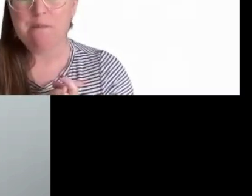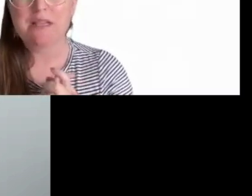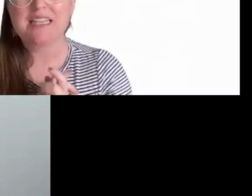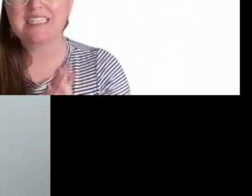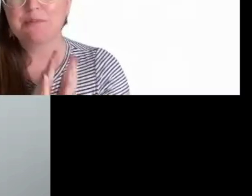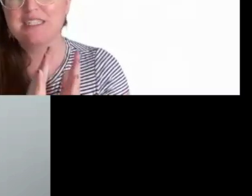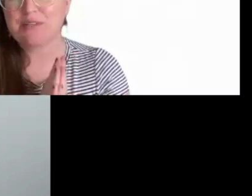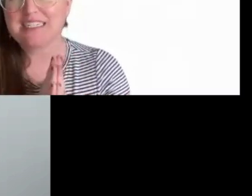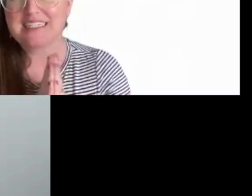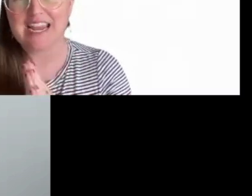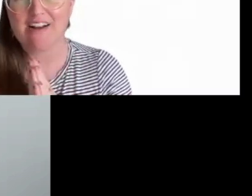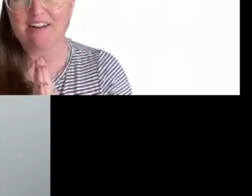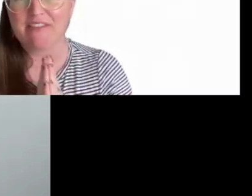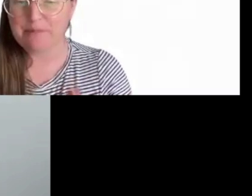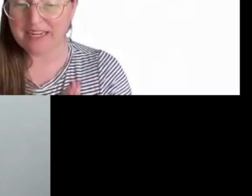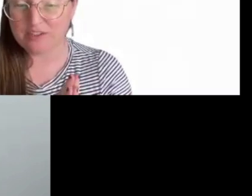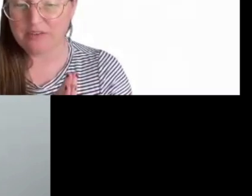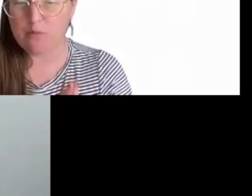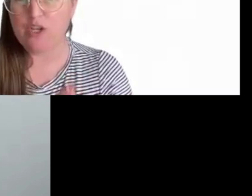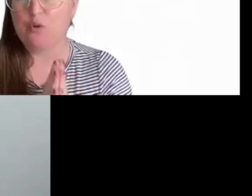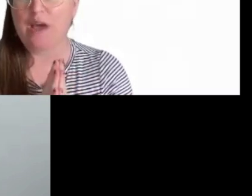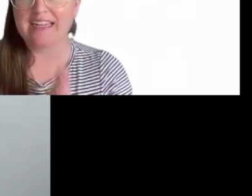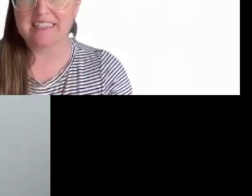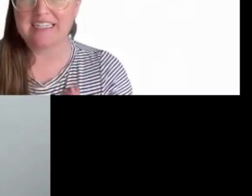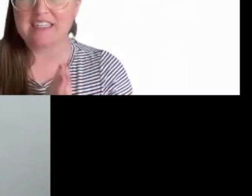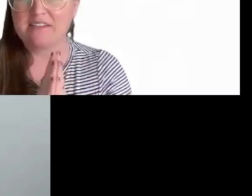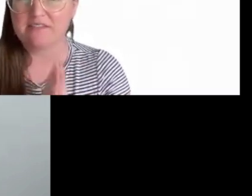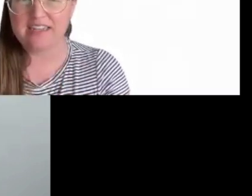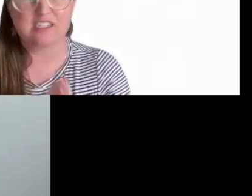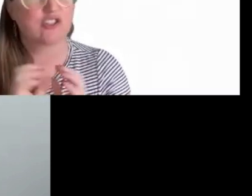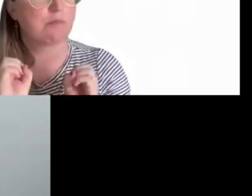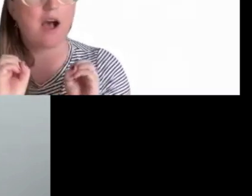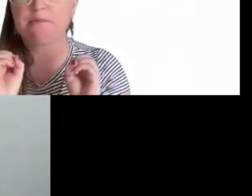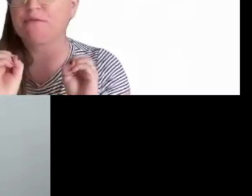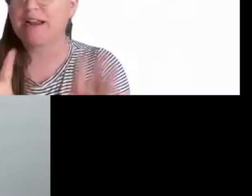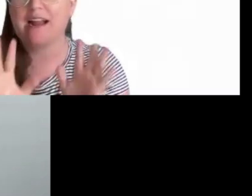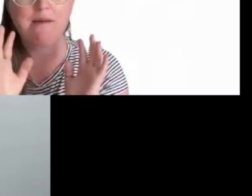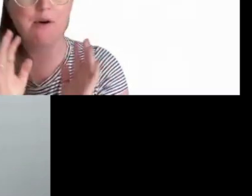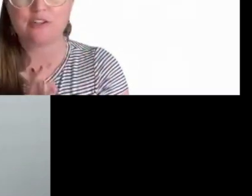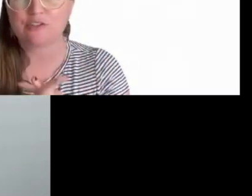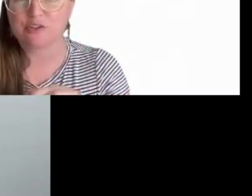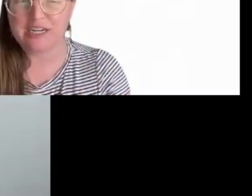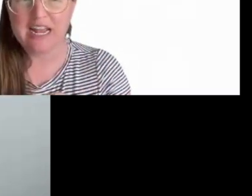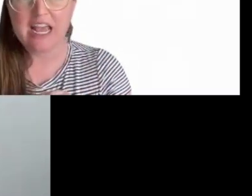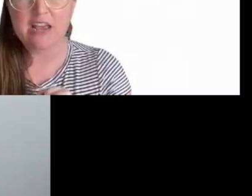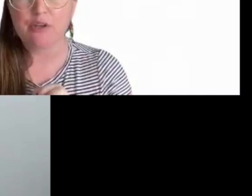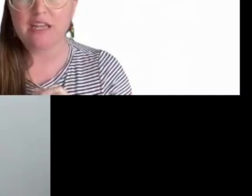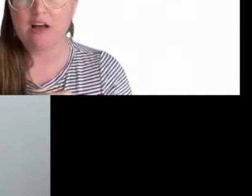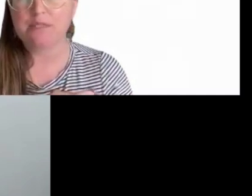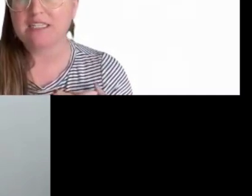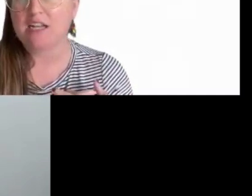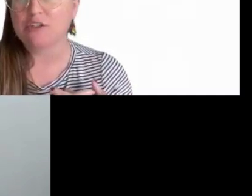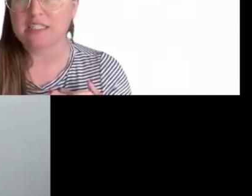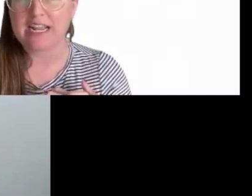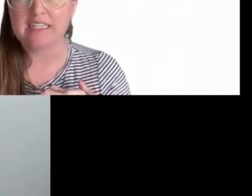register now. Please, please, please take our feedback survey when you exit the event. It should pop right up on your screen. It